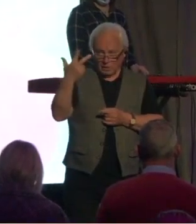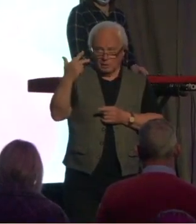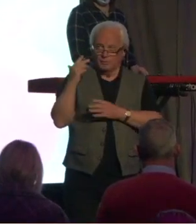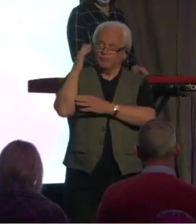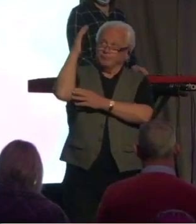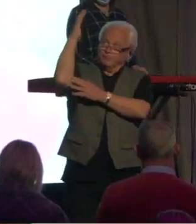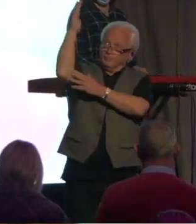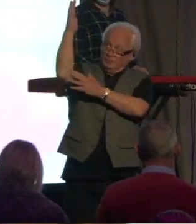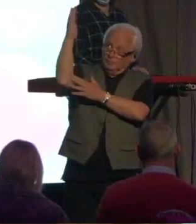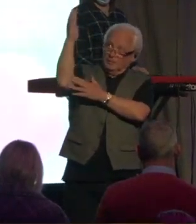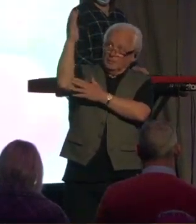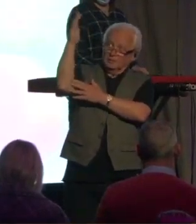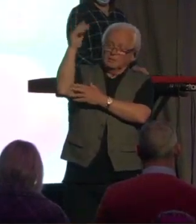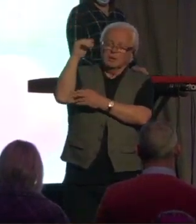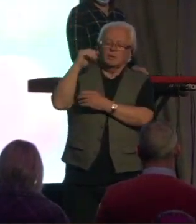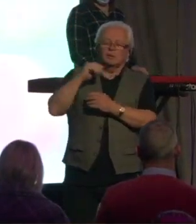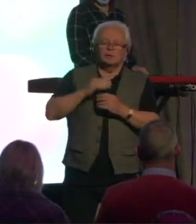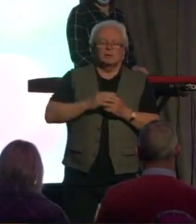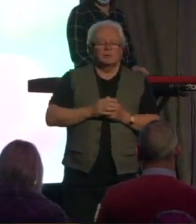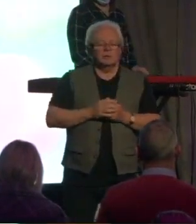1, 2, 3.